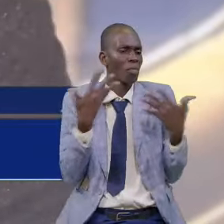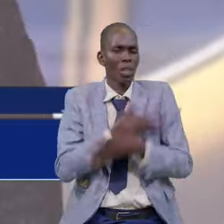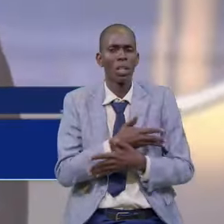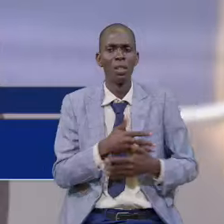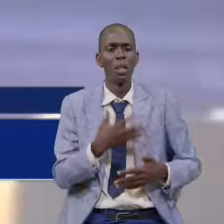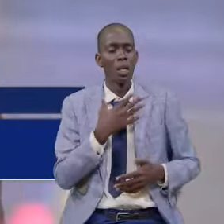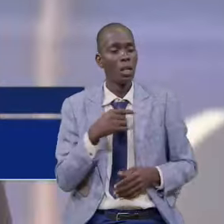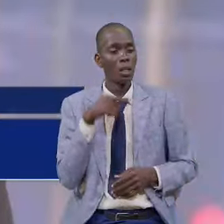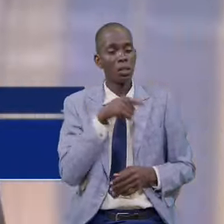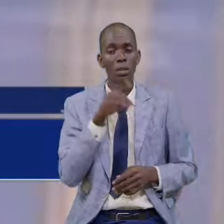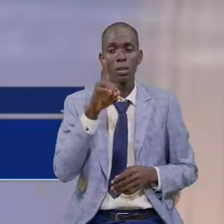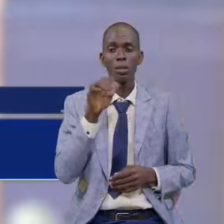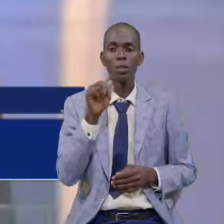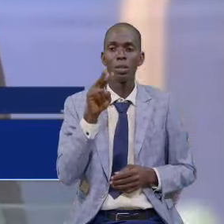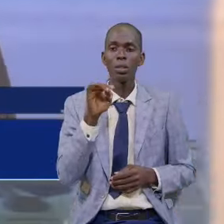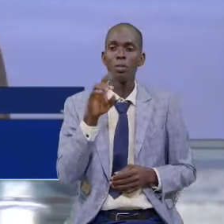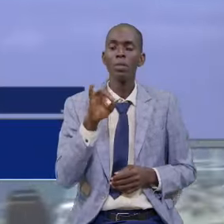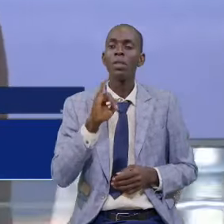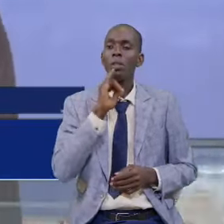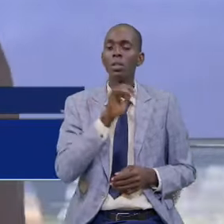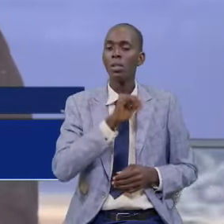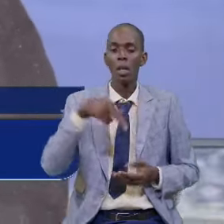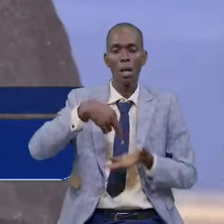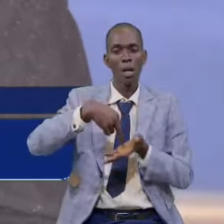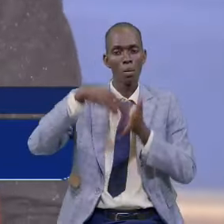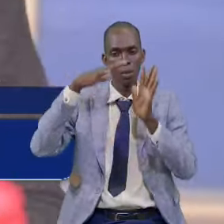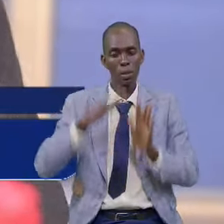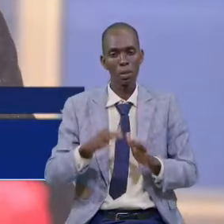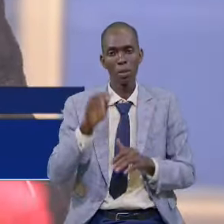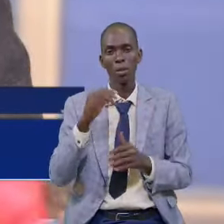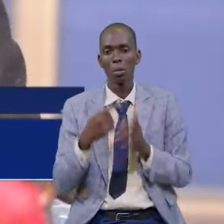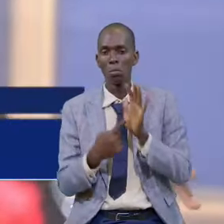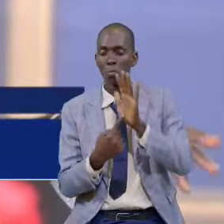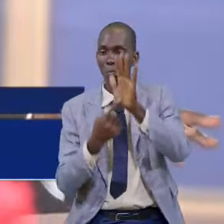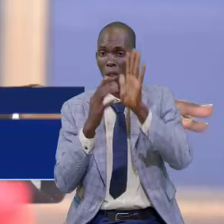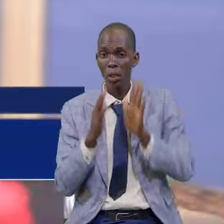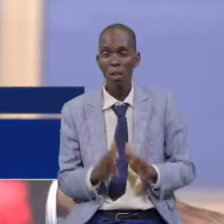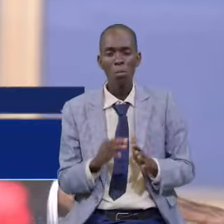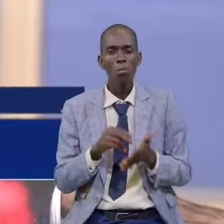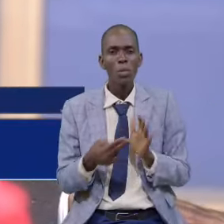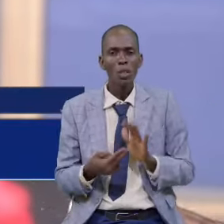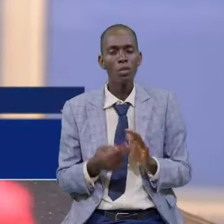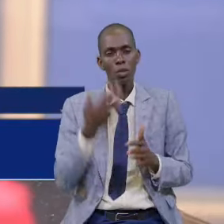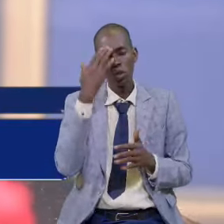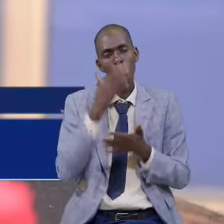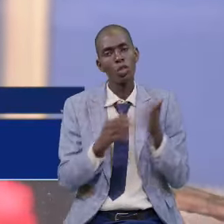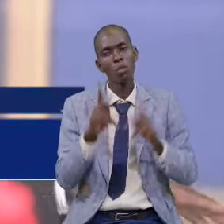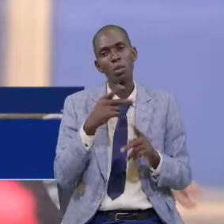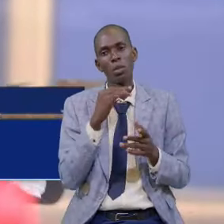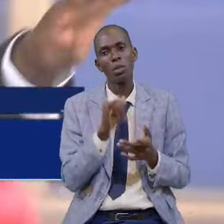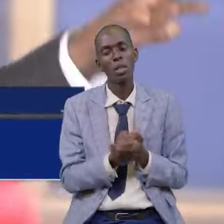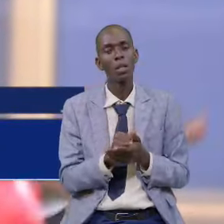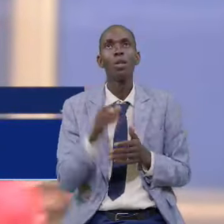people that pray, God bless me and John, my son, and Janet, my